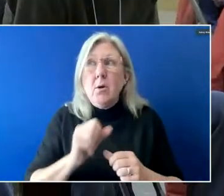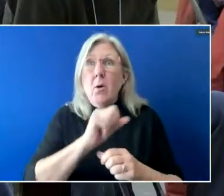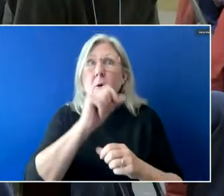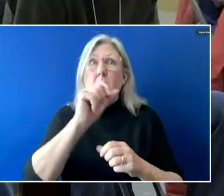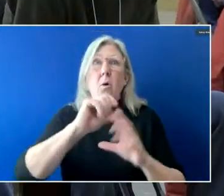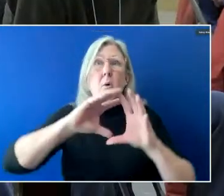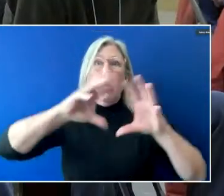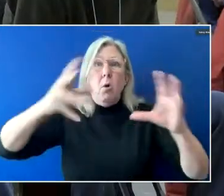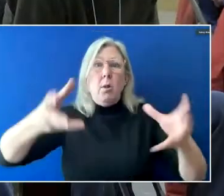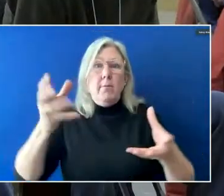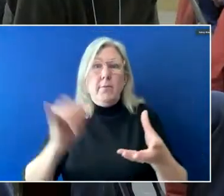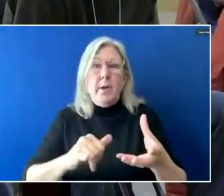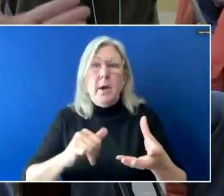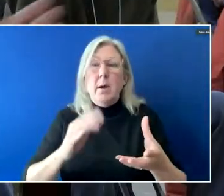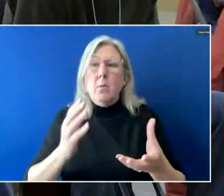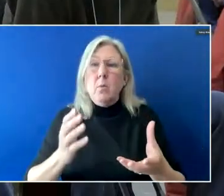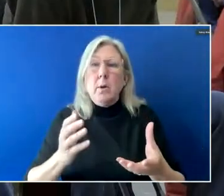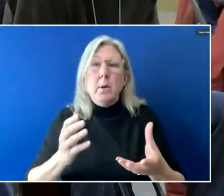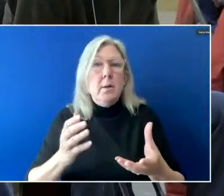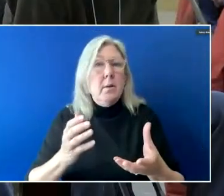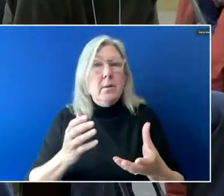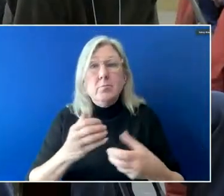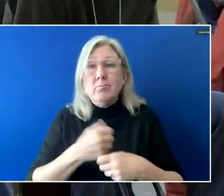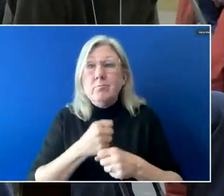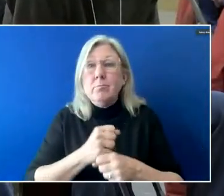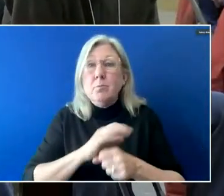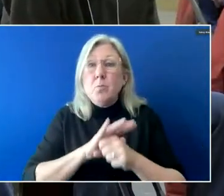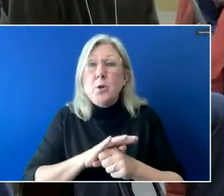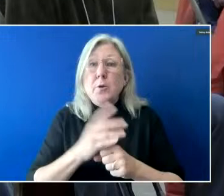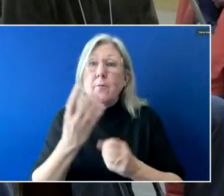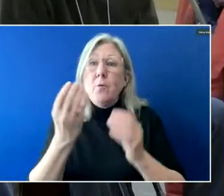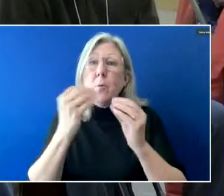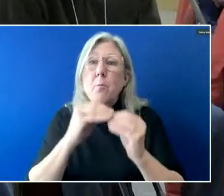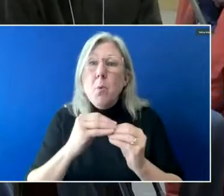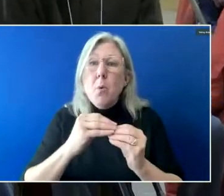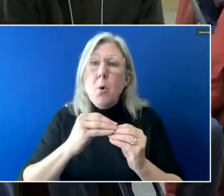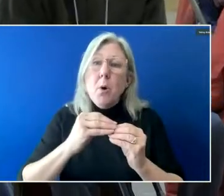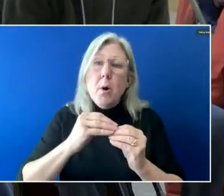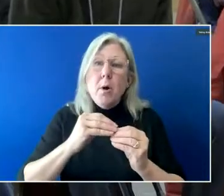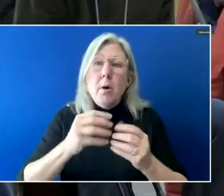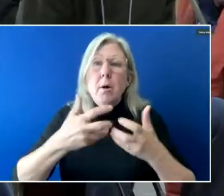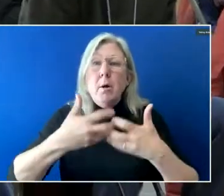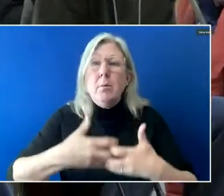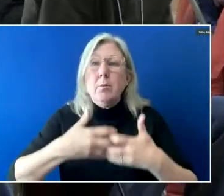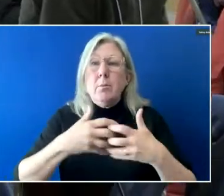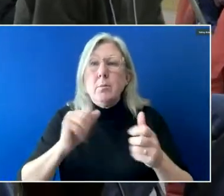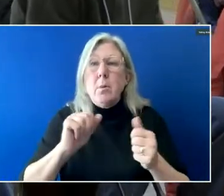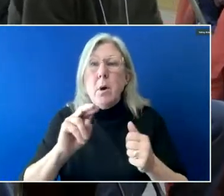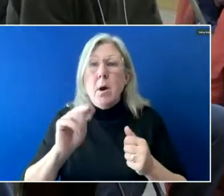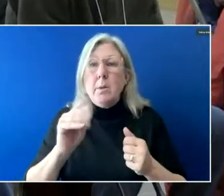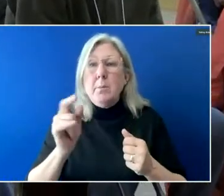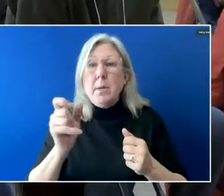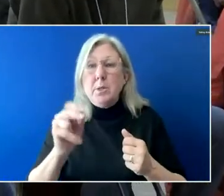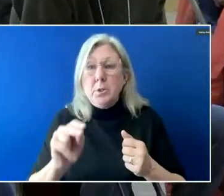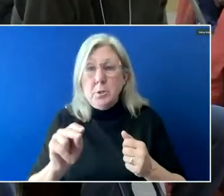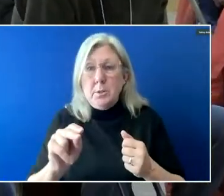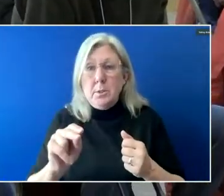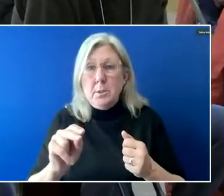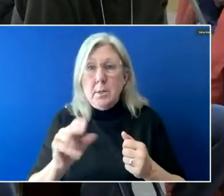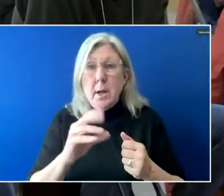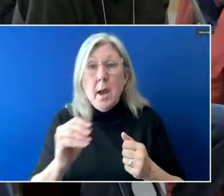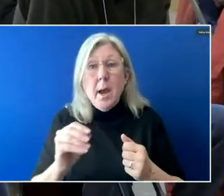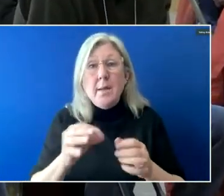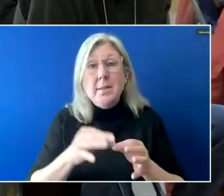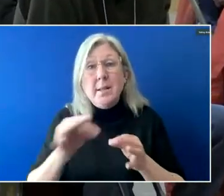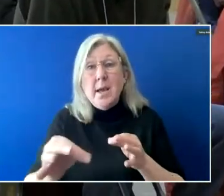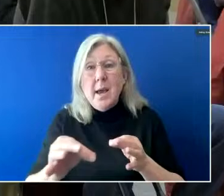more automation as well as the delay uh and getting results possibly um I'm saying